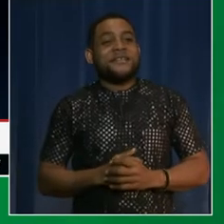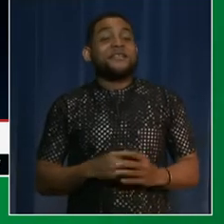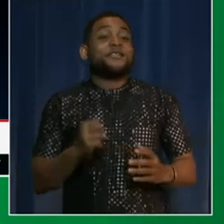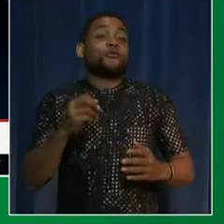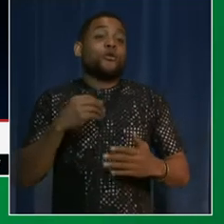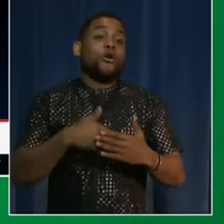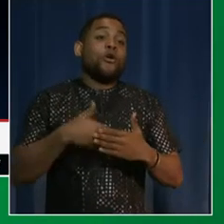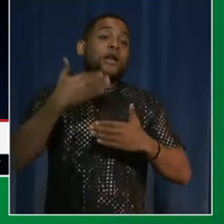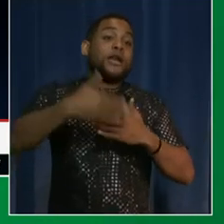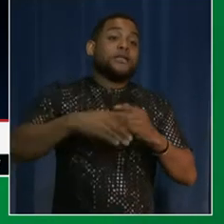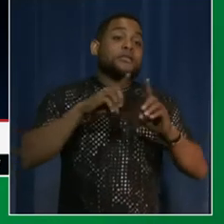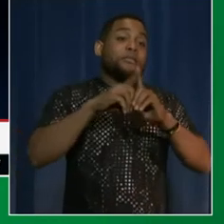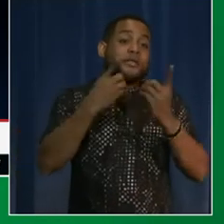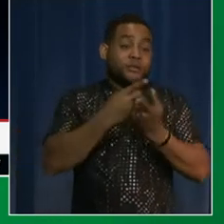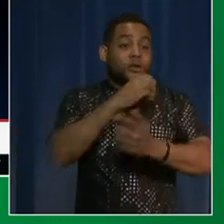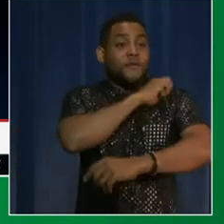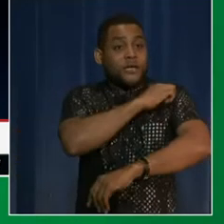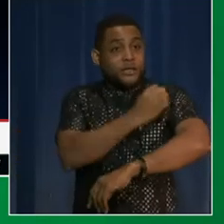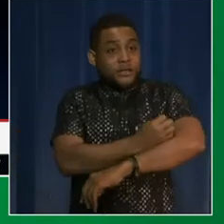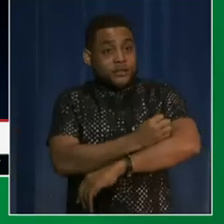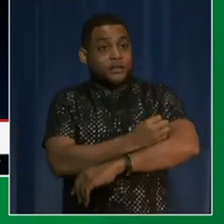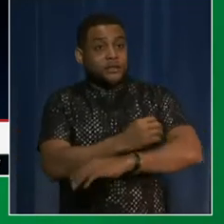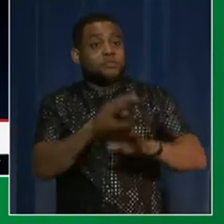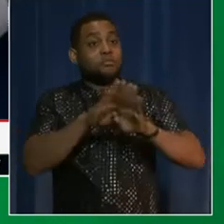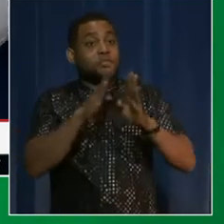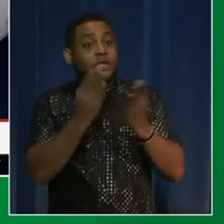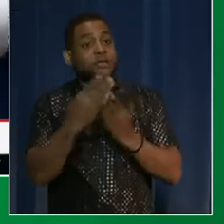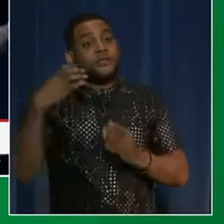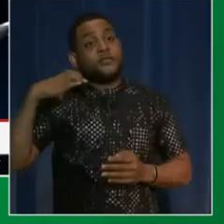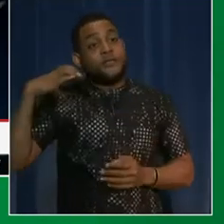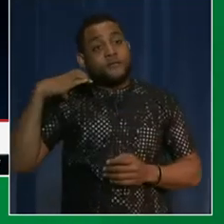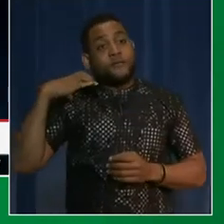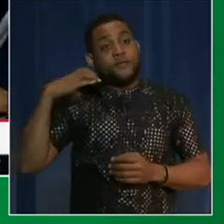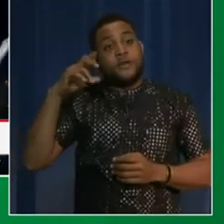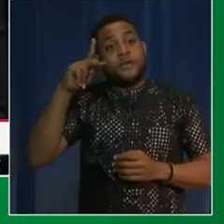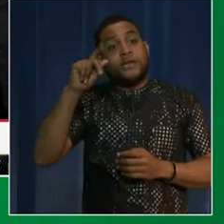and Environment's Branch Chief, Katie Bergfeld.